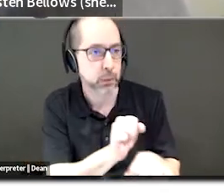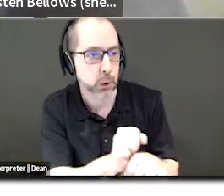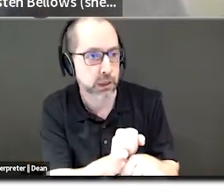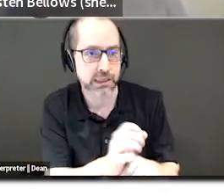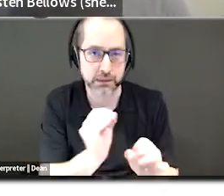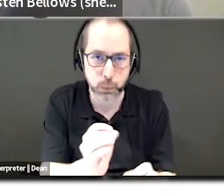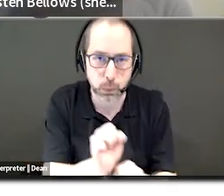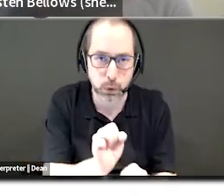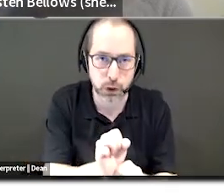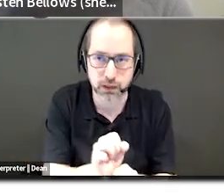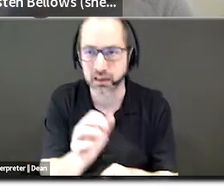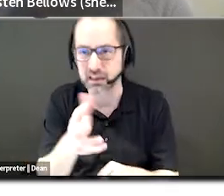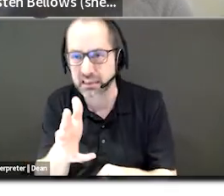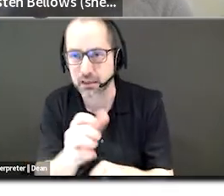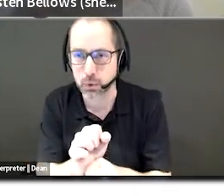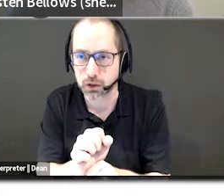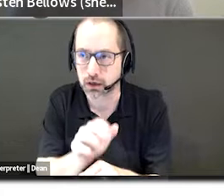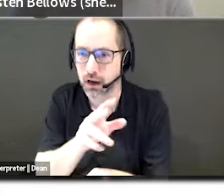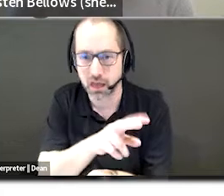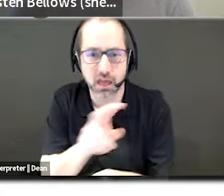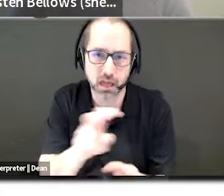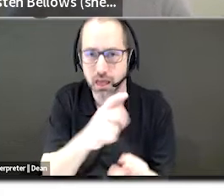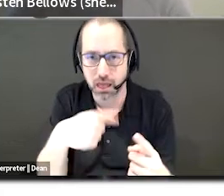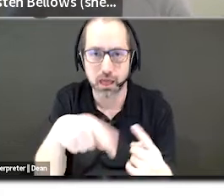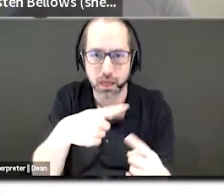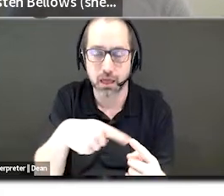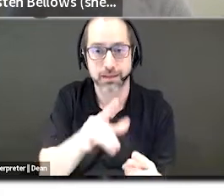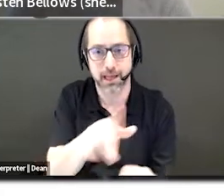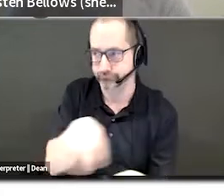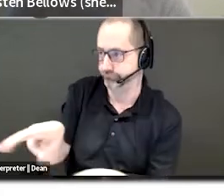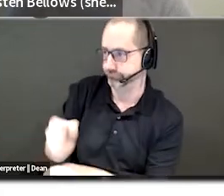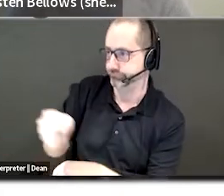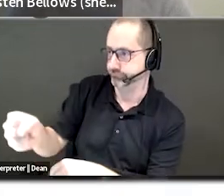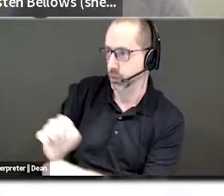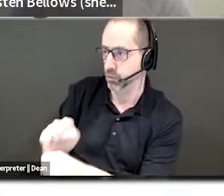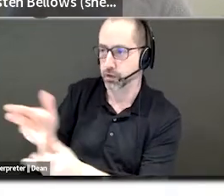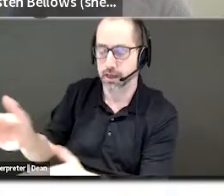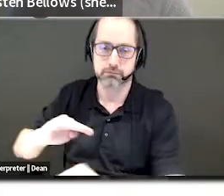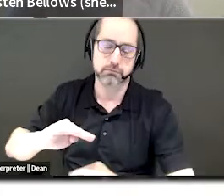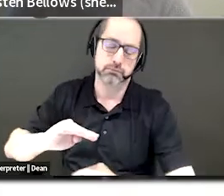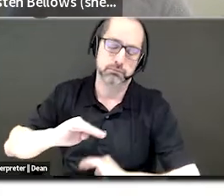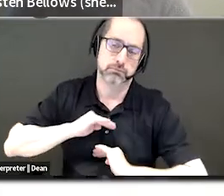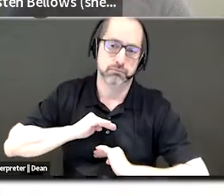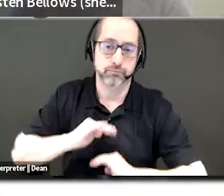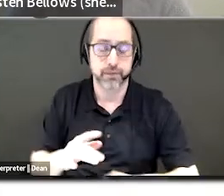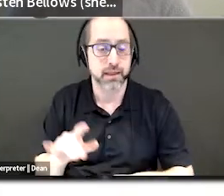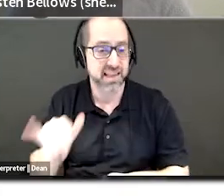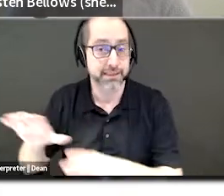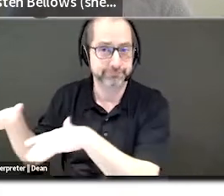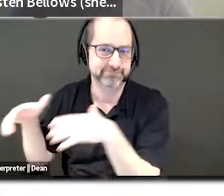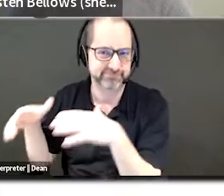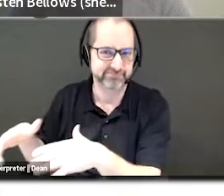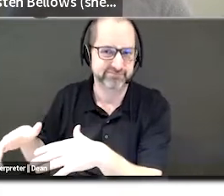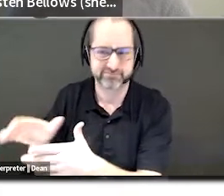long time. So yeah, that's us. And if any of you were interested in